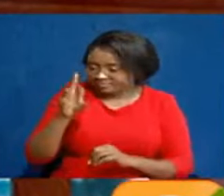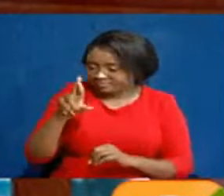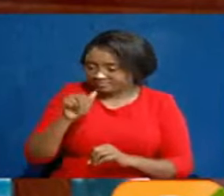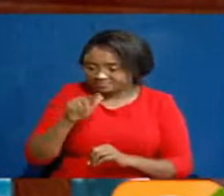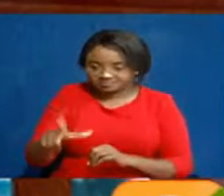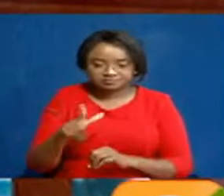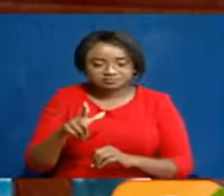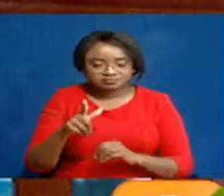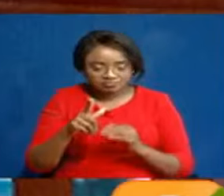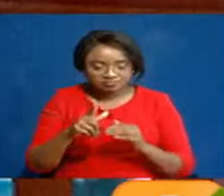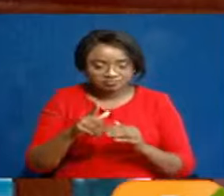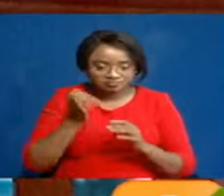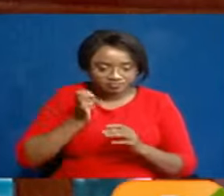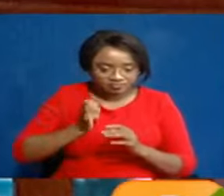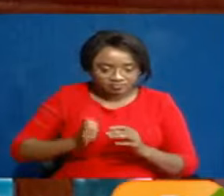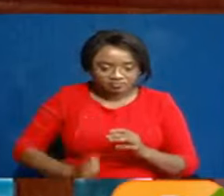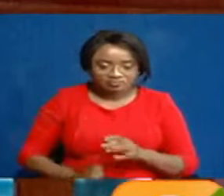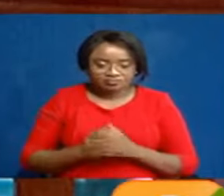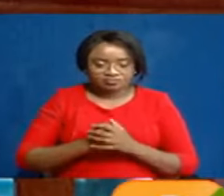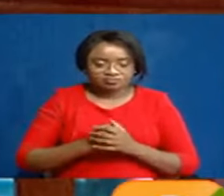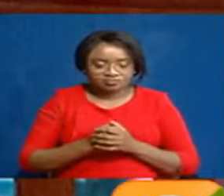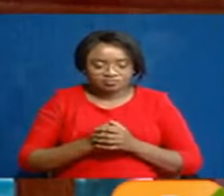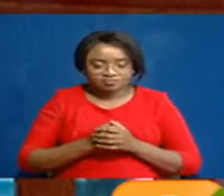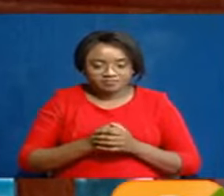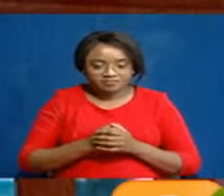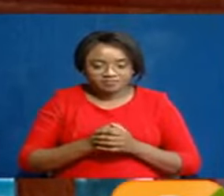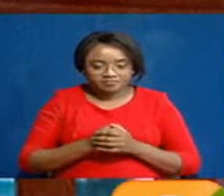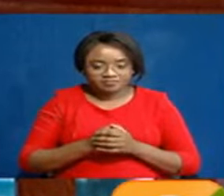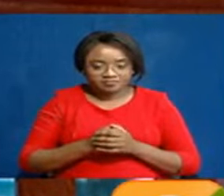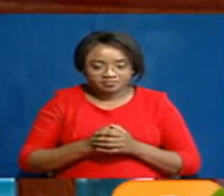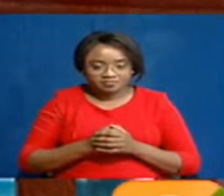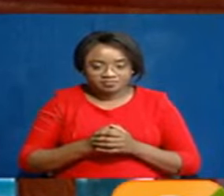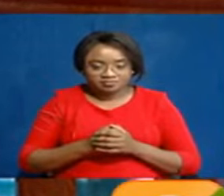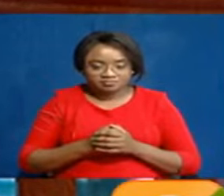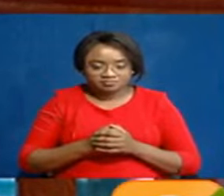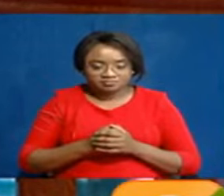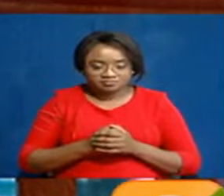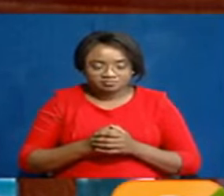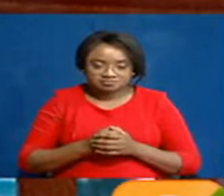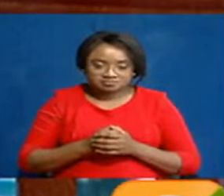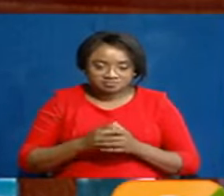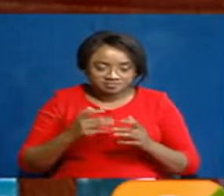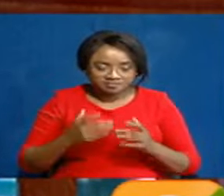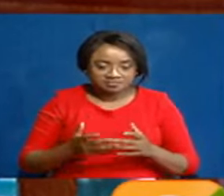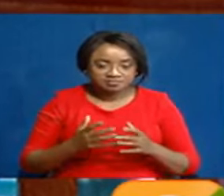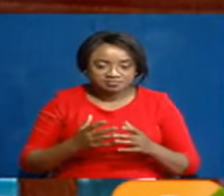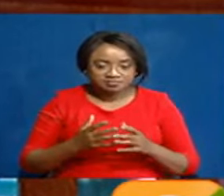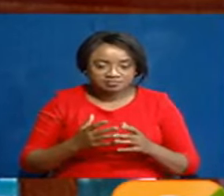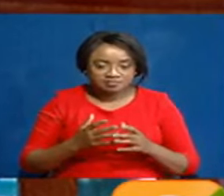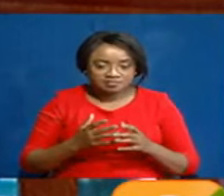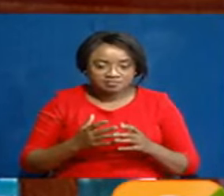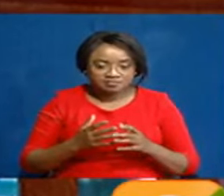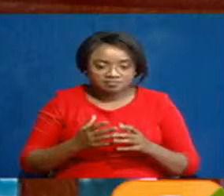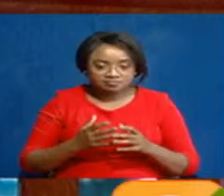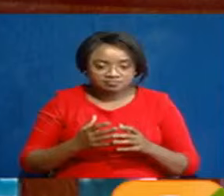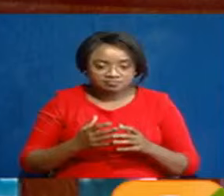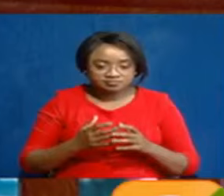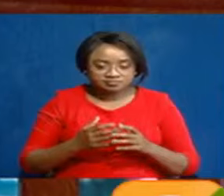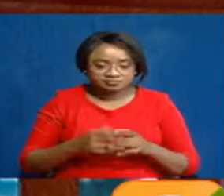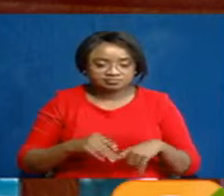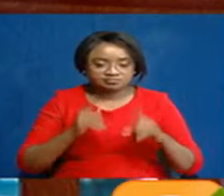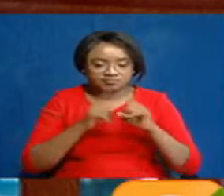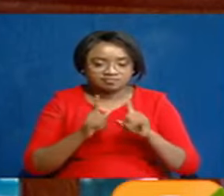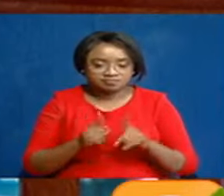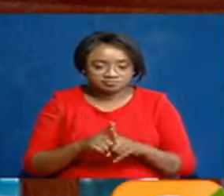it can and should impeach anyone, this parliament here, a couple of months